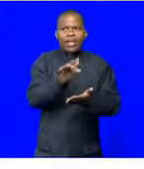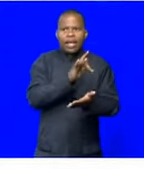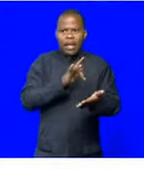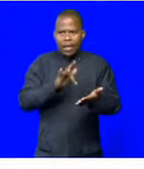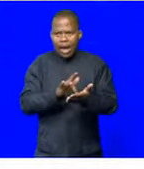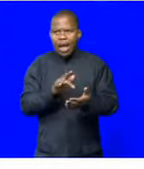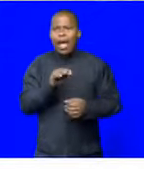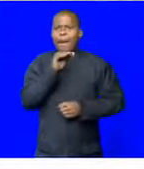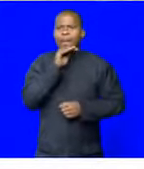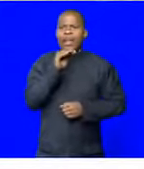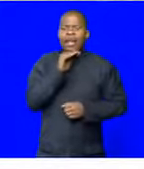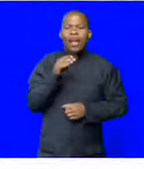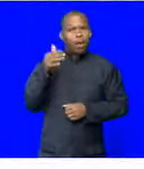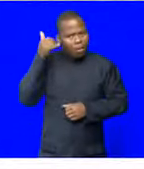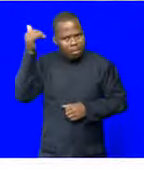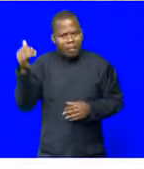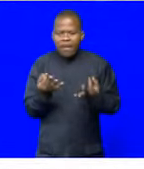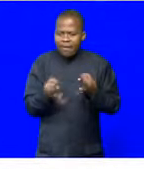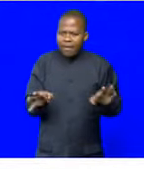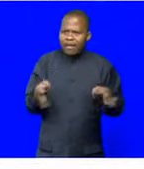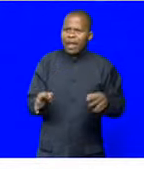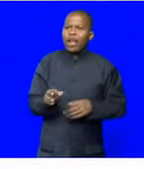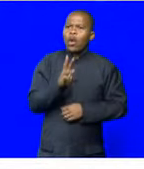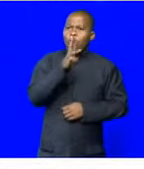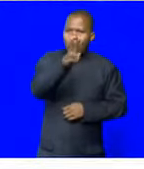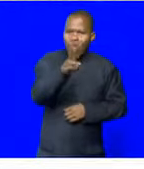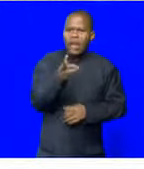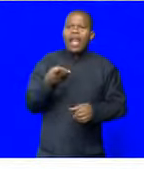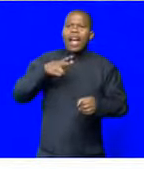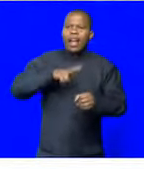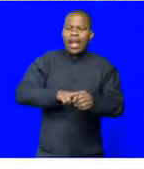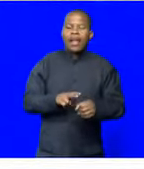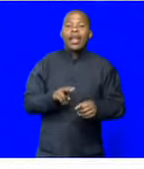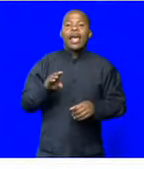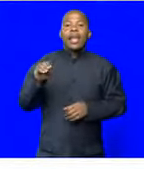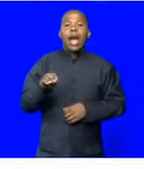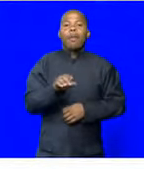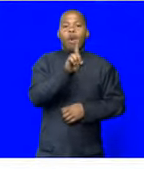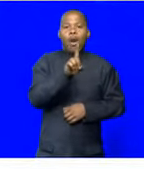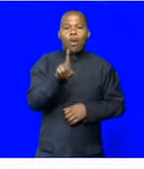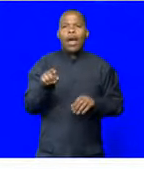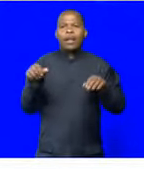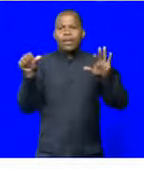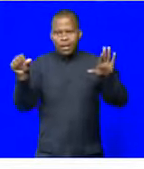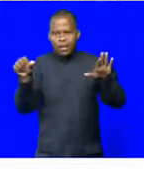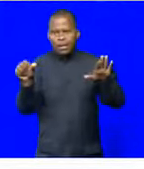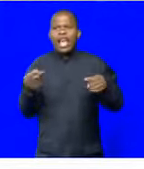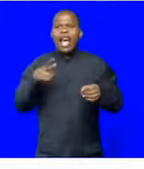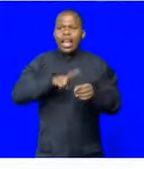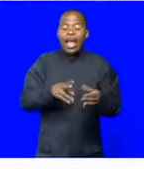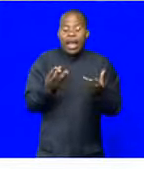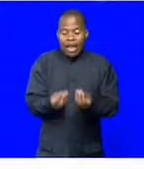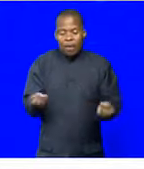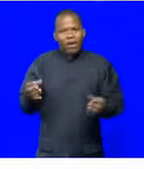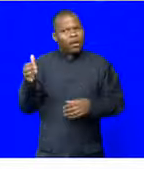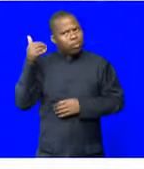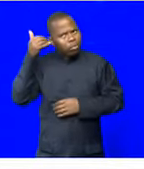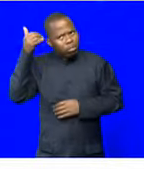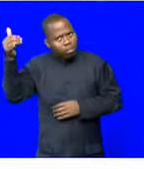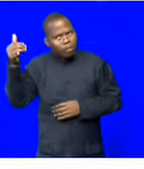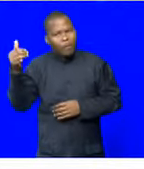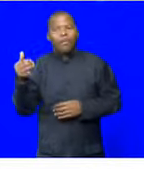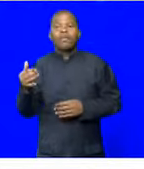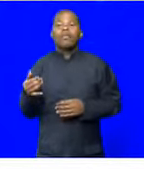all GBV cases for young children, and that is the number 116. Children can call that line anytime and they will find